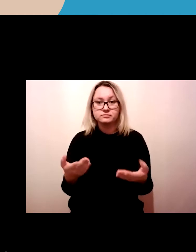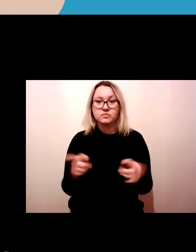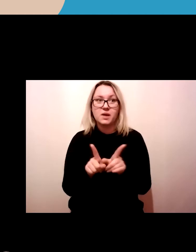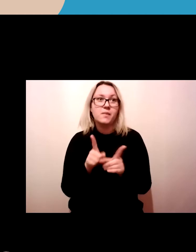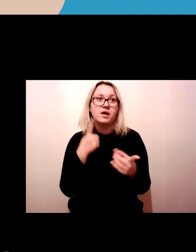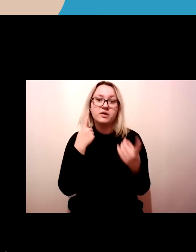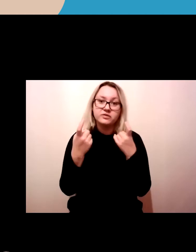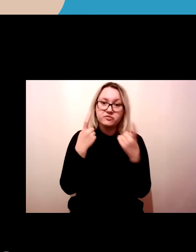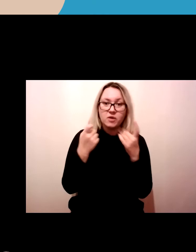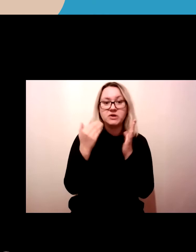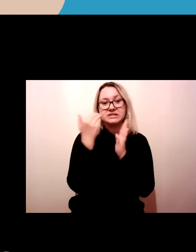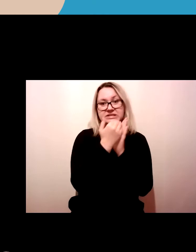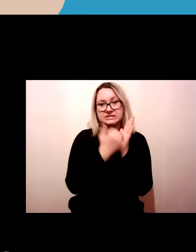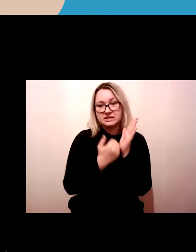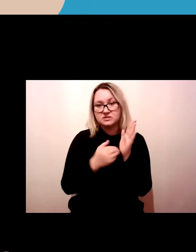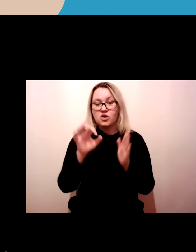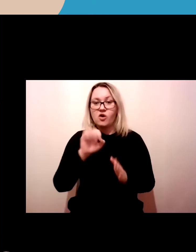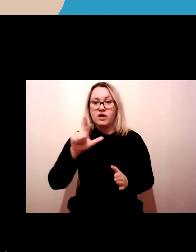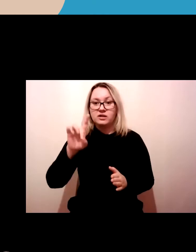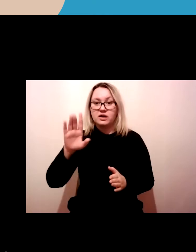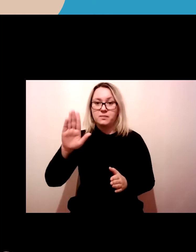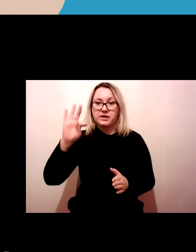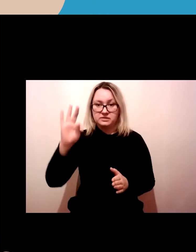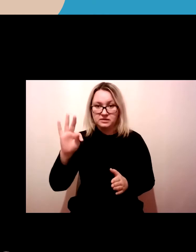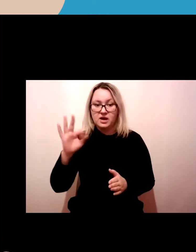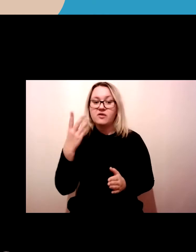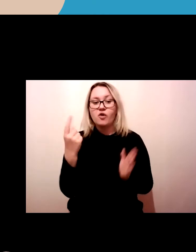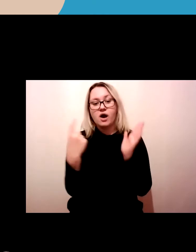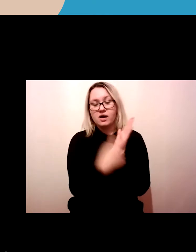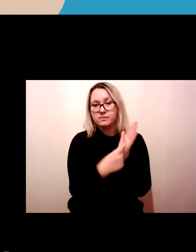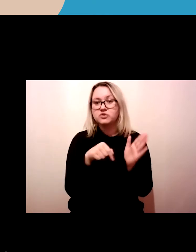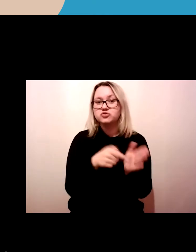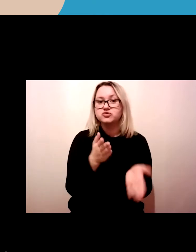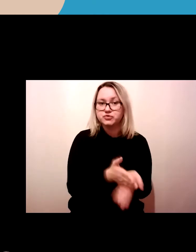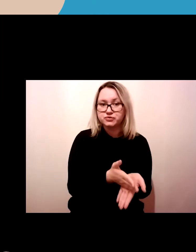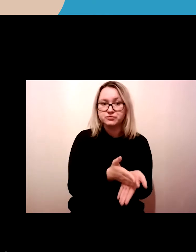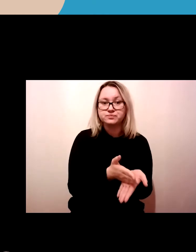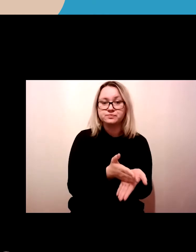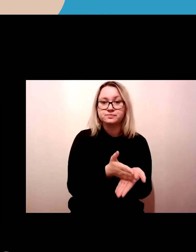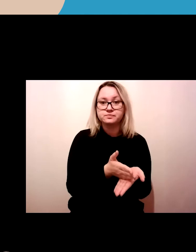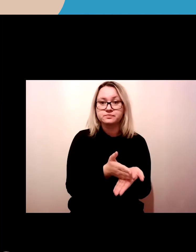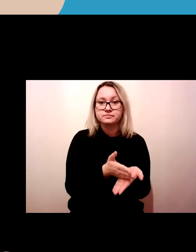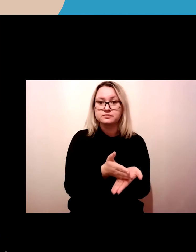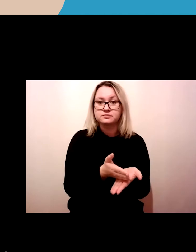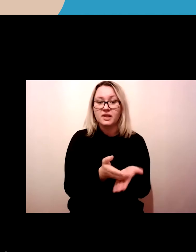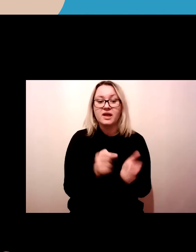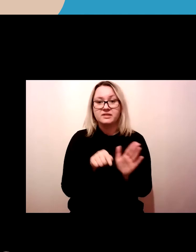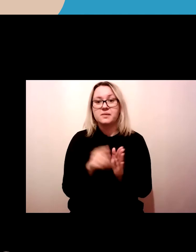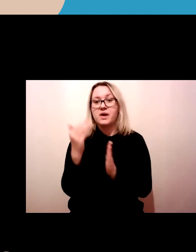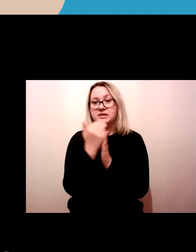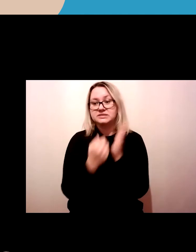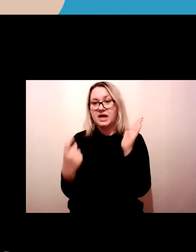informacijos įstatymas dėl LGBT. law on tokia. information Ir regarding the